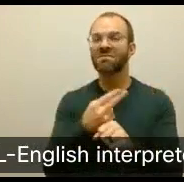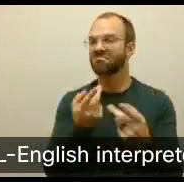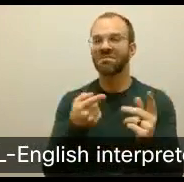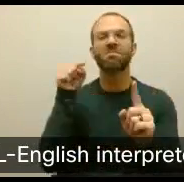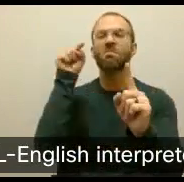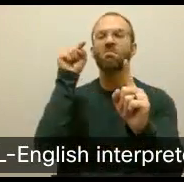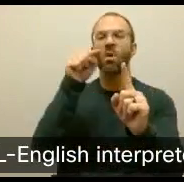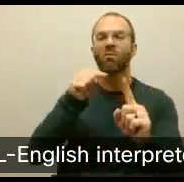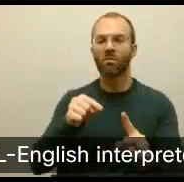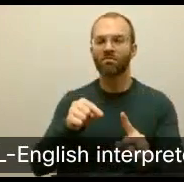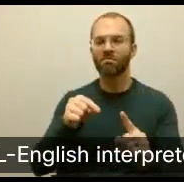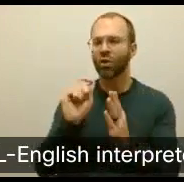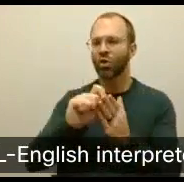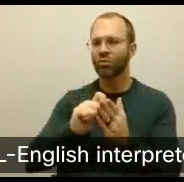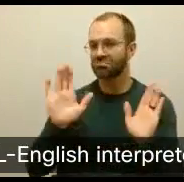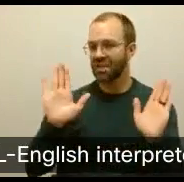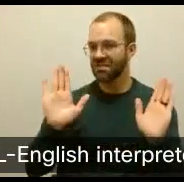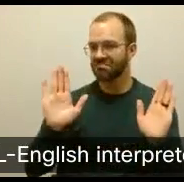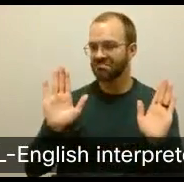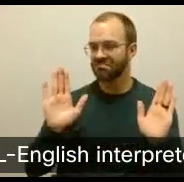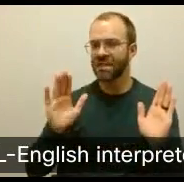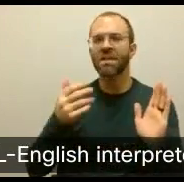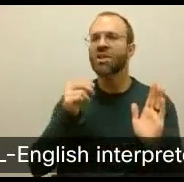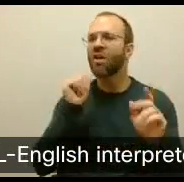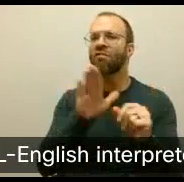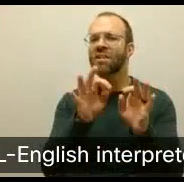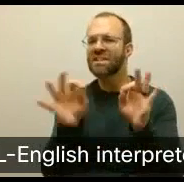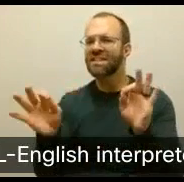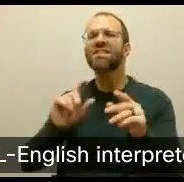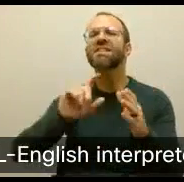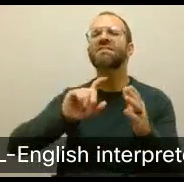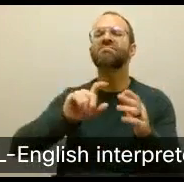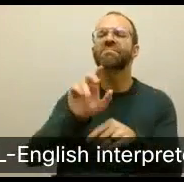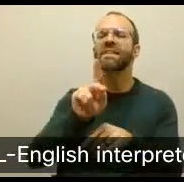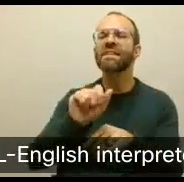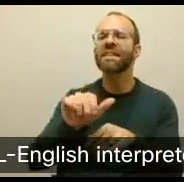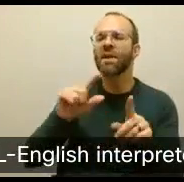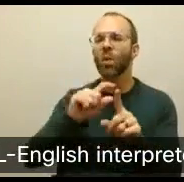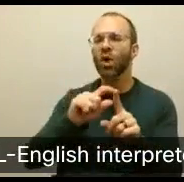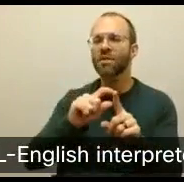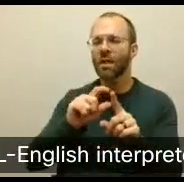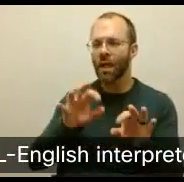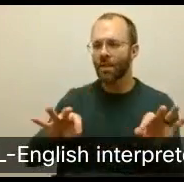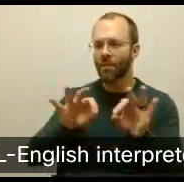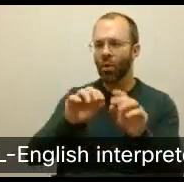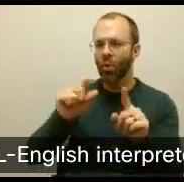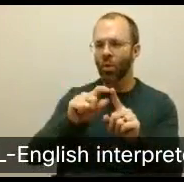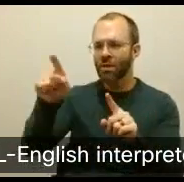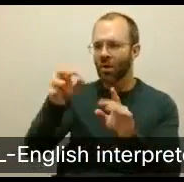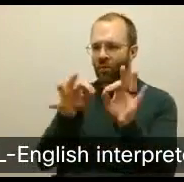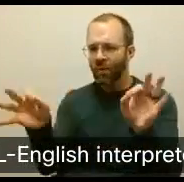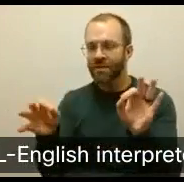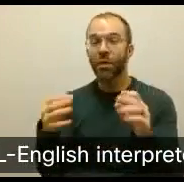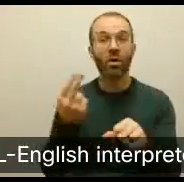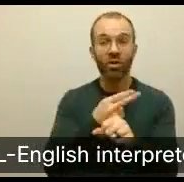form notes at this stage and try to just write down key words or key phrases that you feel are important. Use symbols